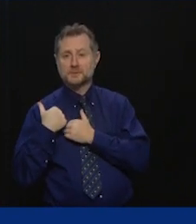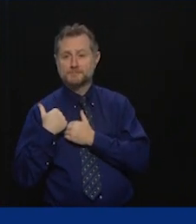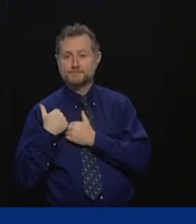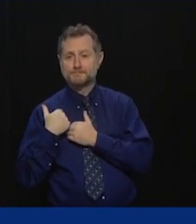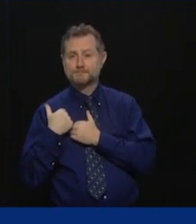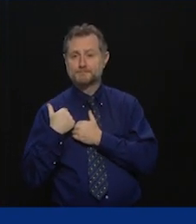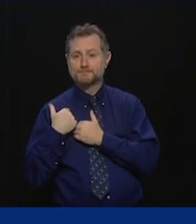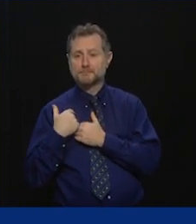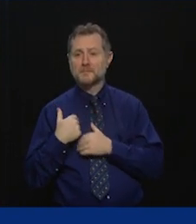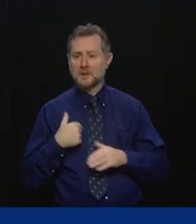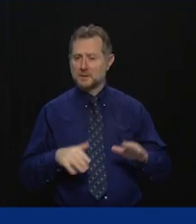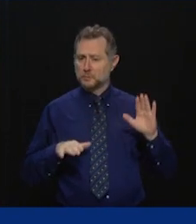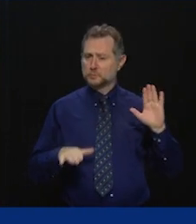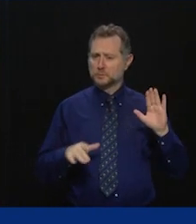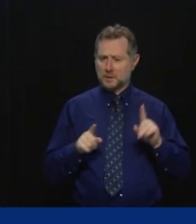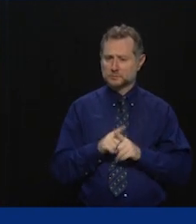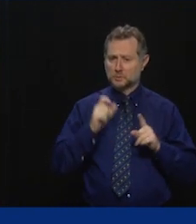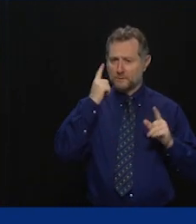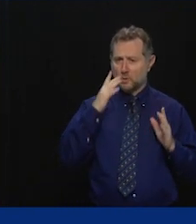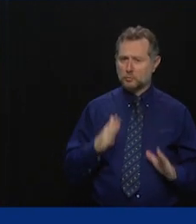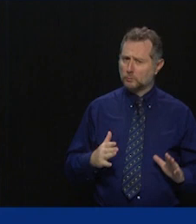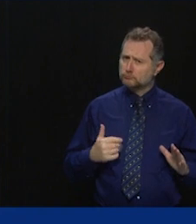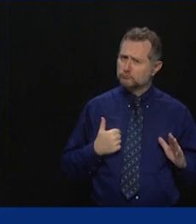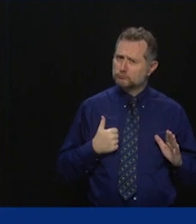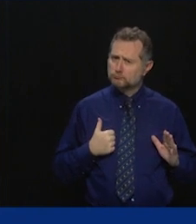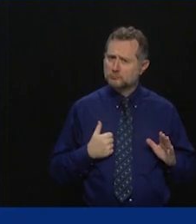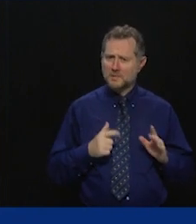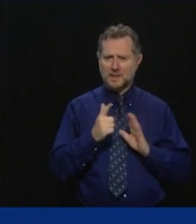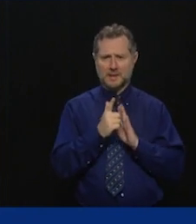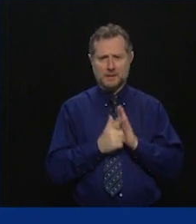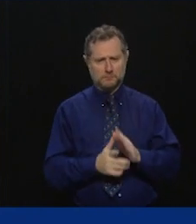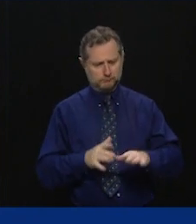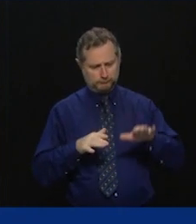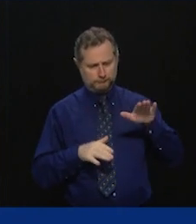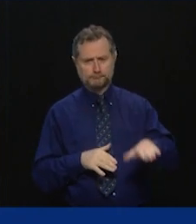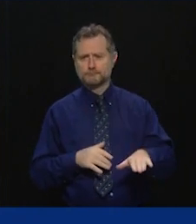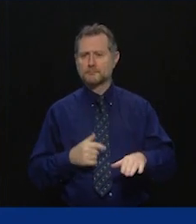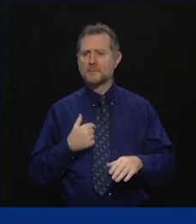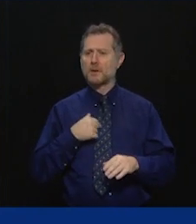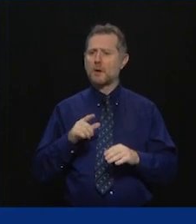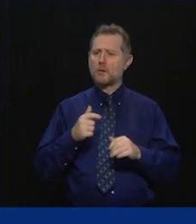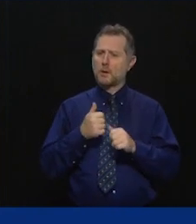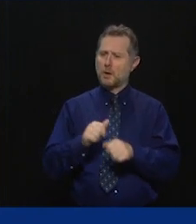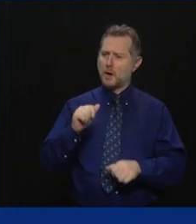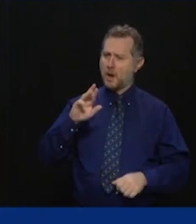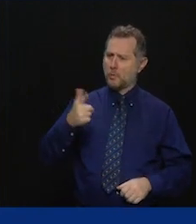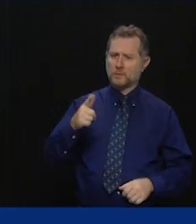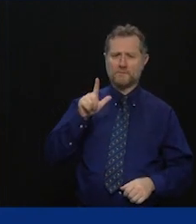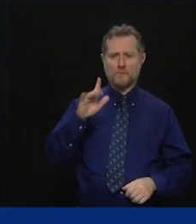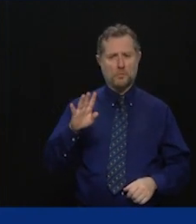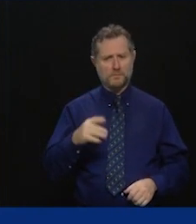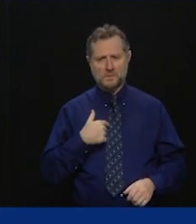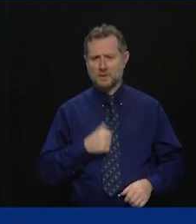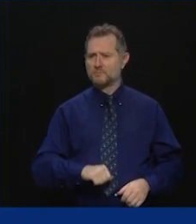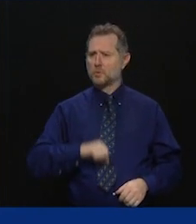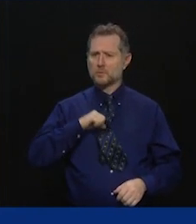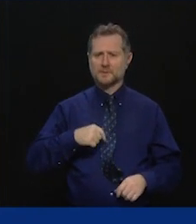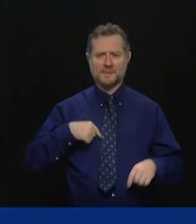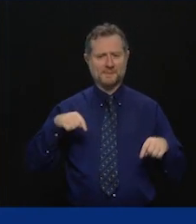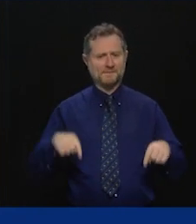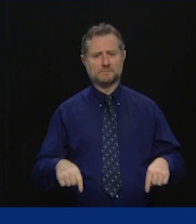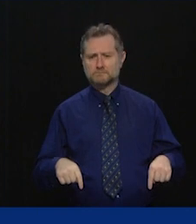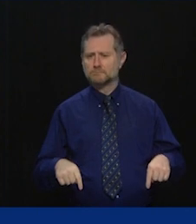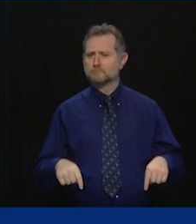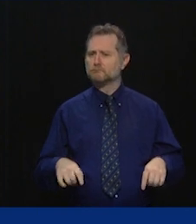sworn in legally, properly, on the 24th of August, and I'm very proud to hold this position.